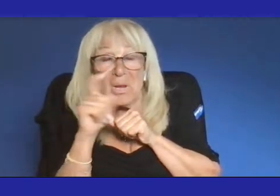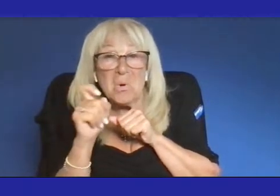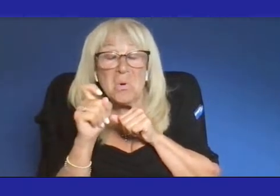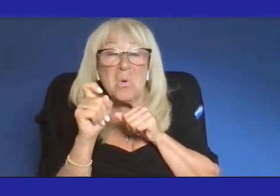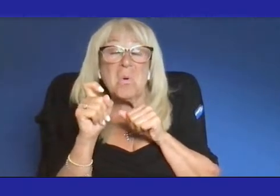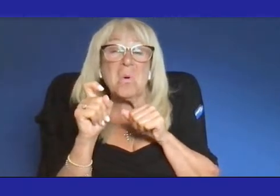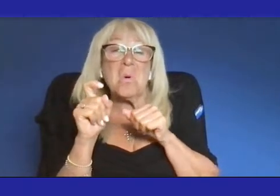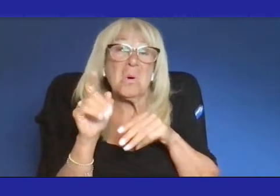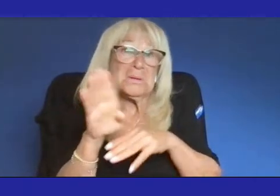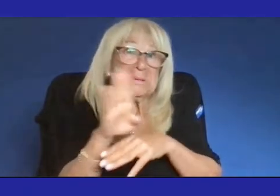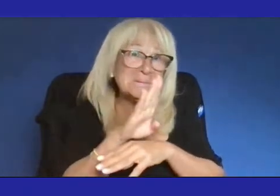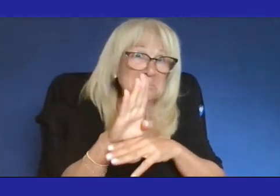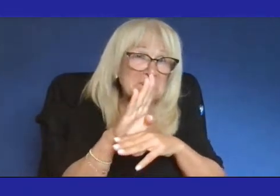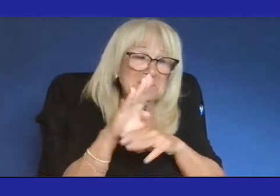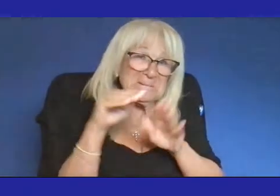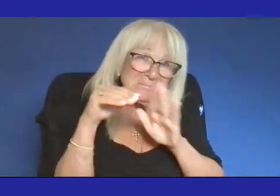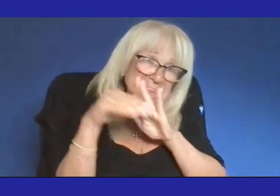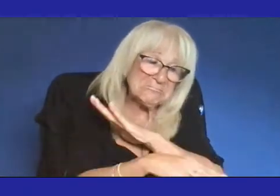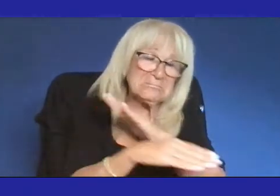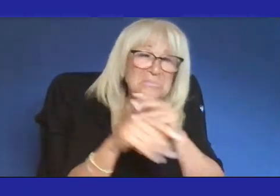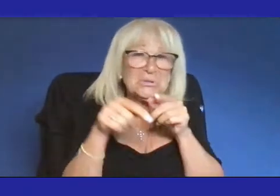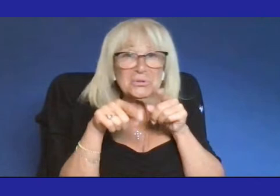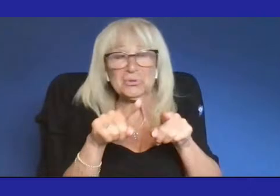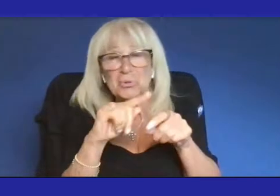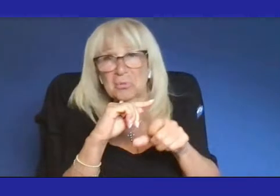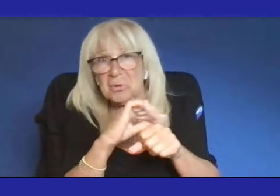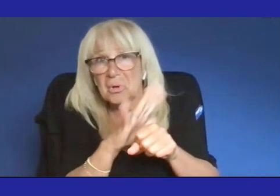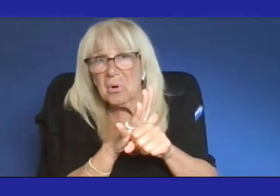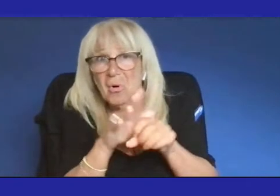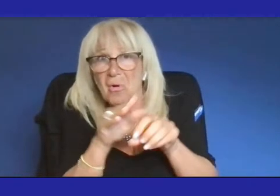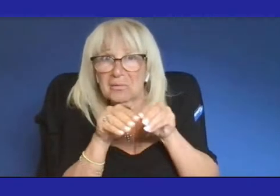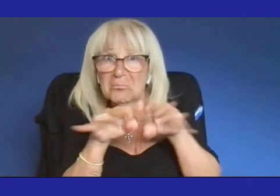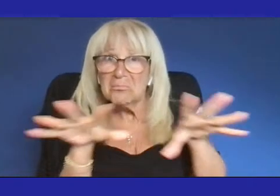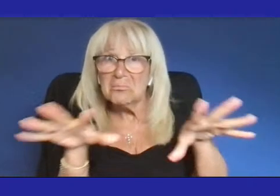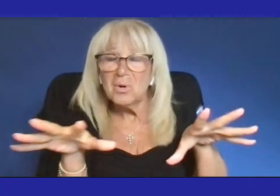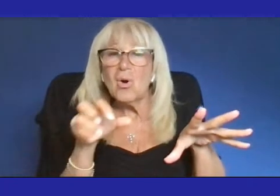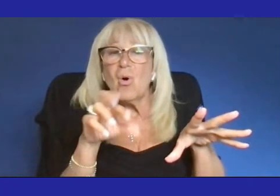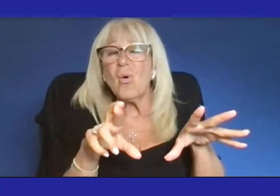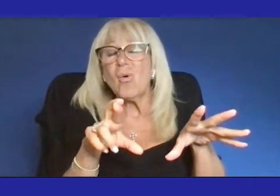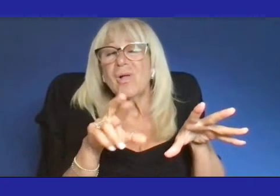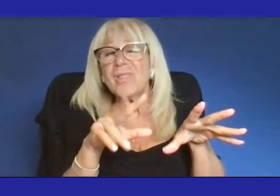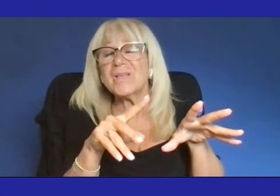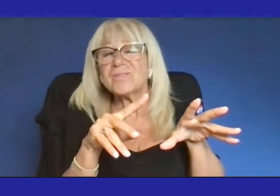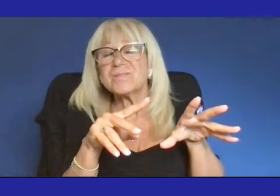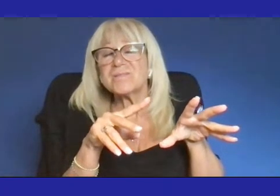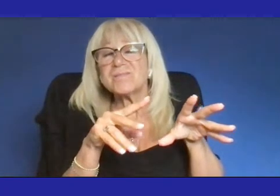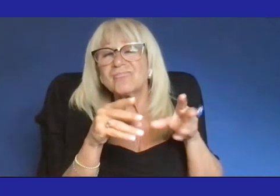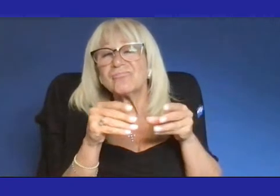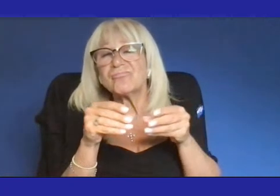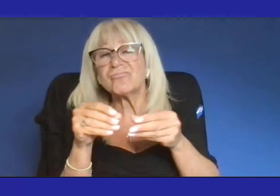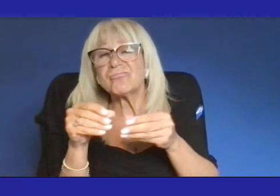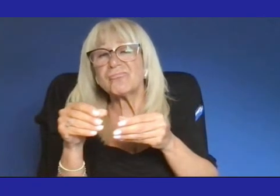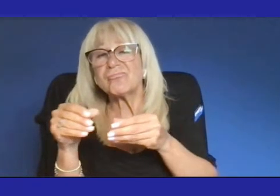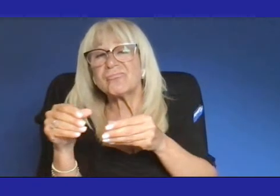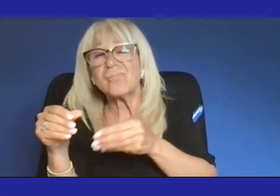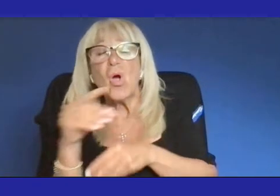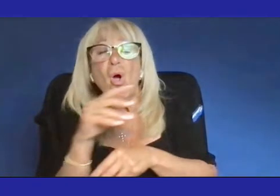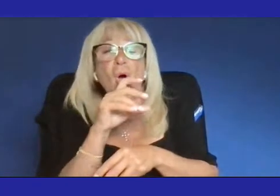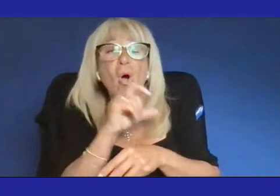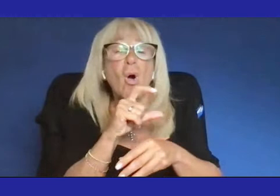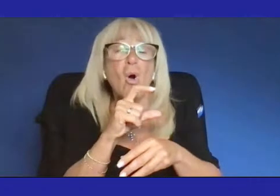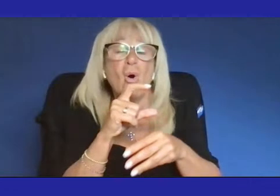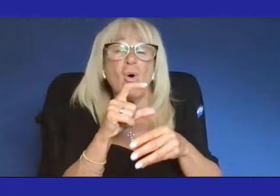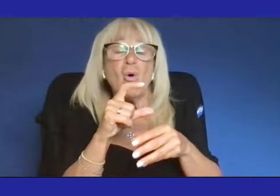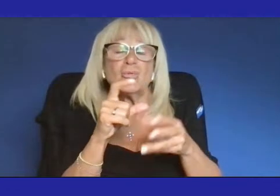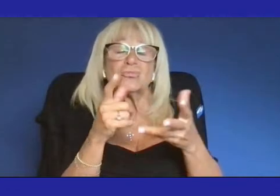COVID epidemic, or they've just kind of petered out. They're old relationships that kind of need a